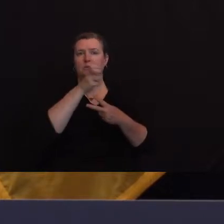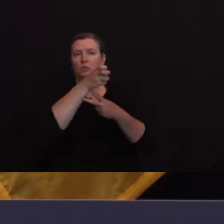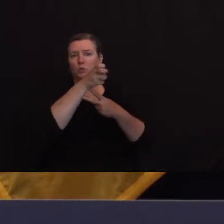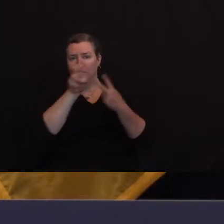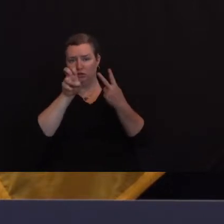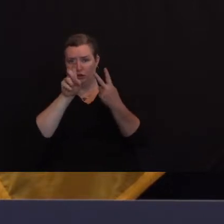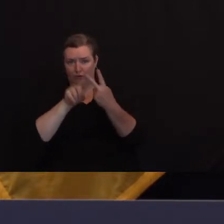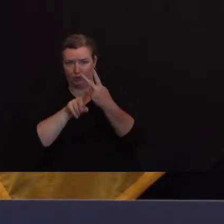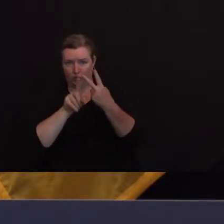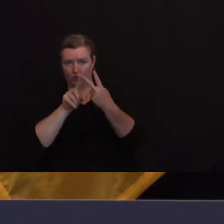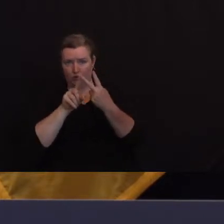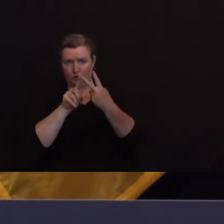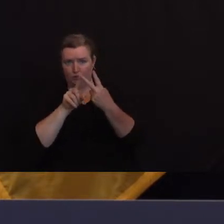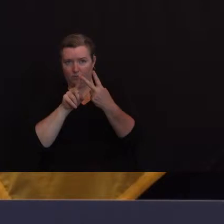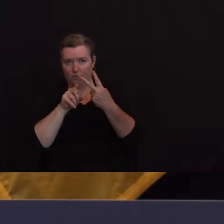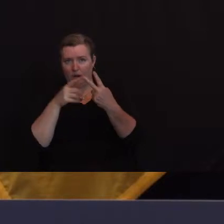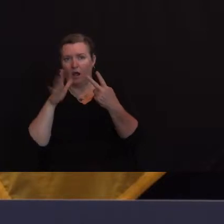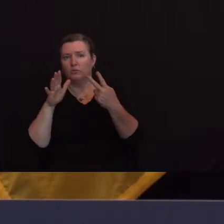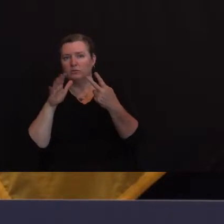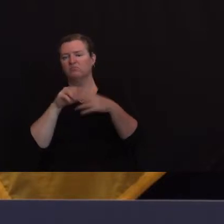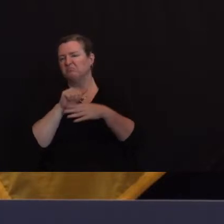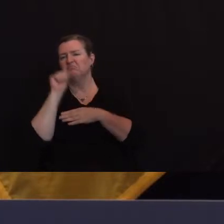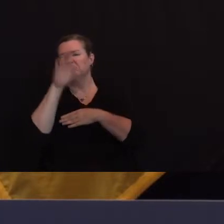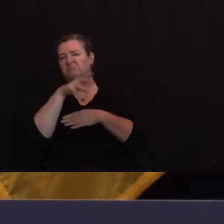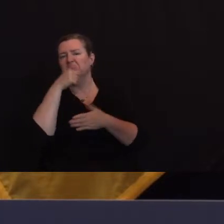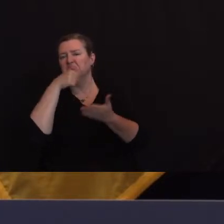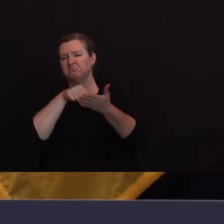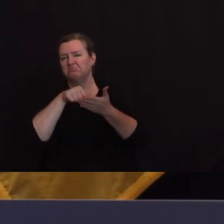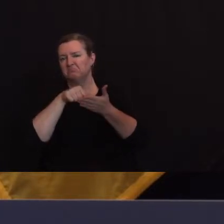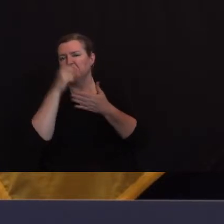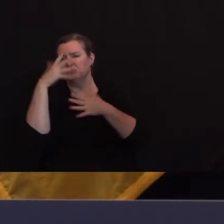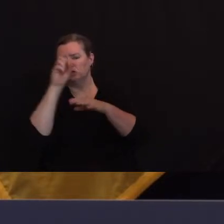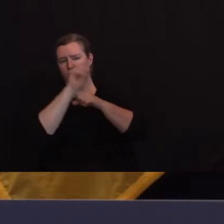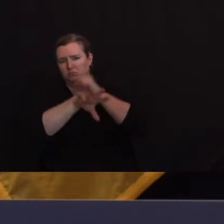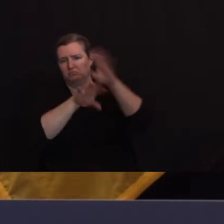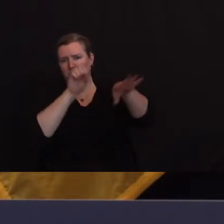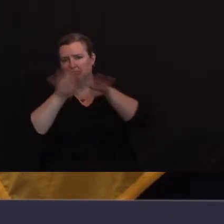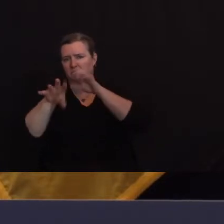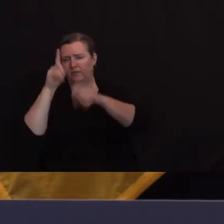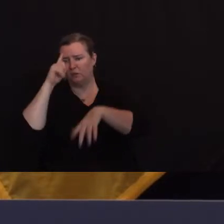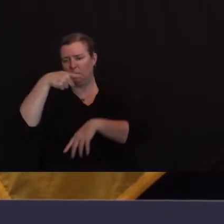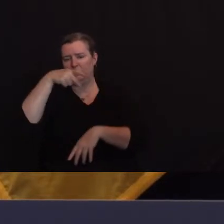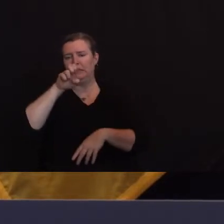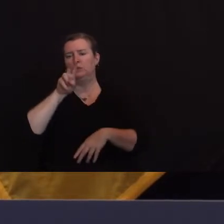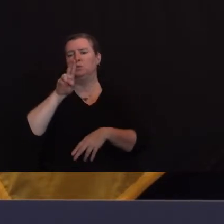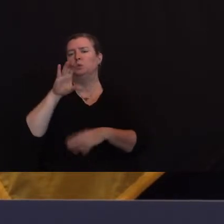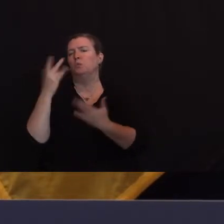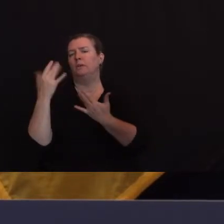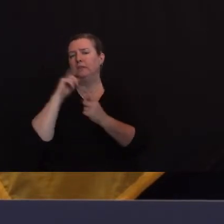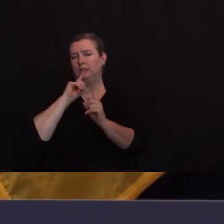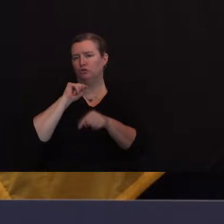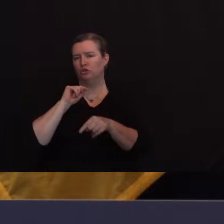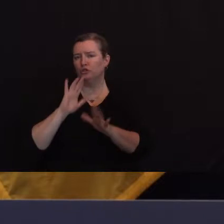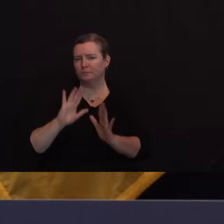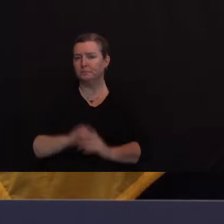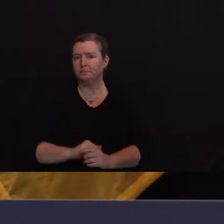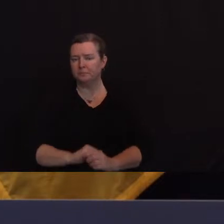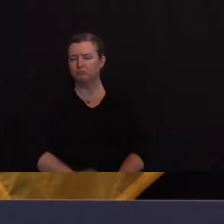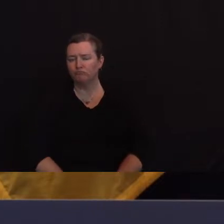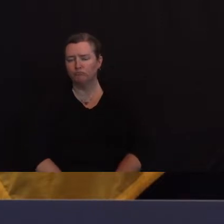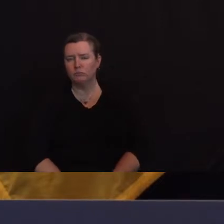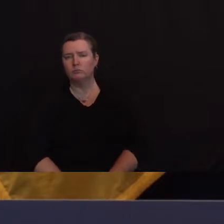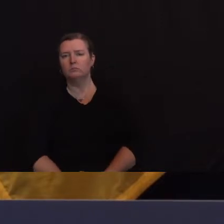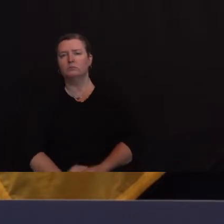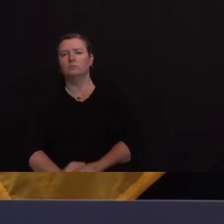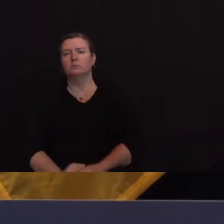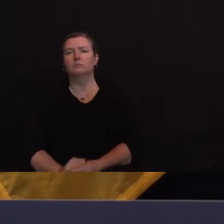on next steps. And again, we can add more color as, if you need it. Thank